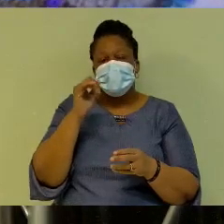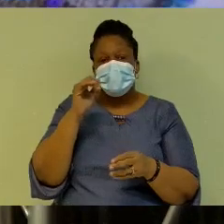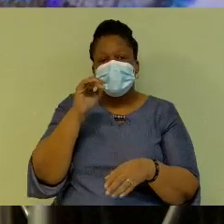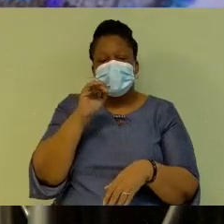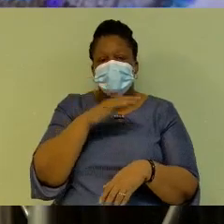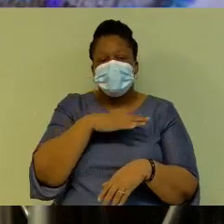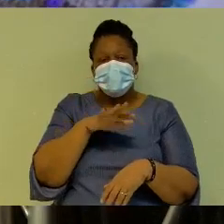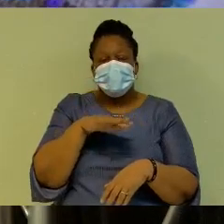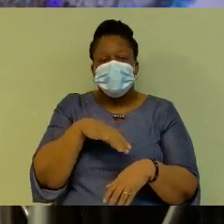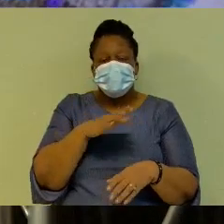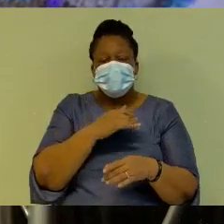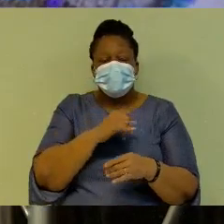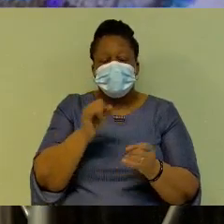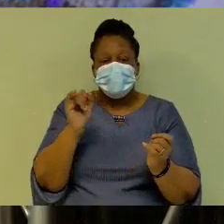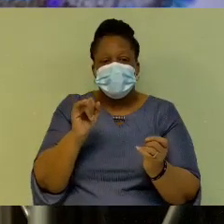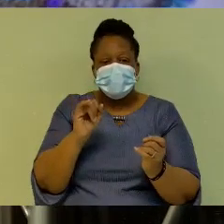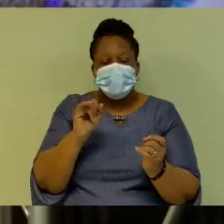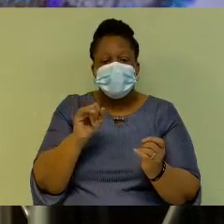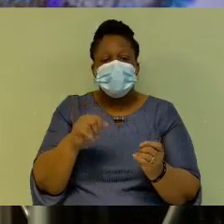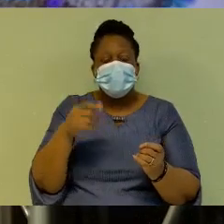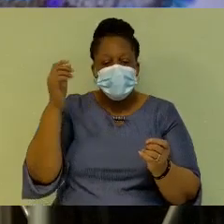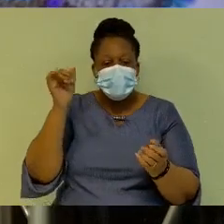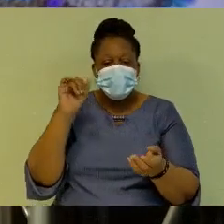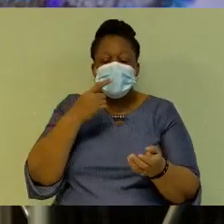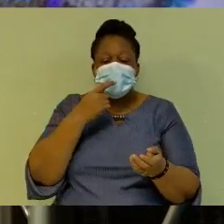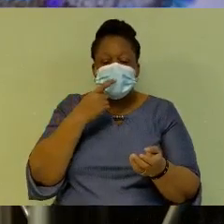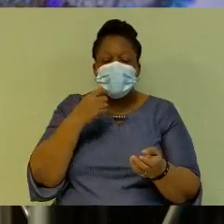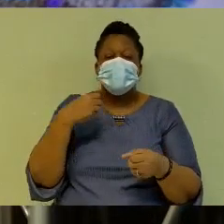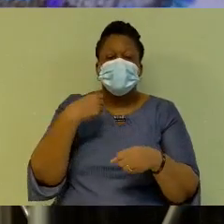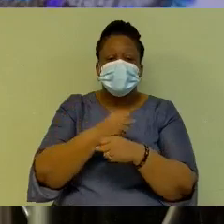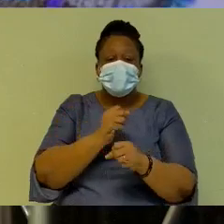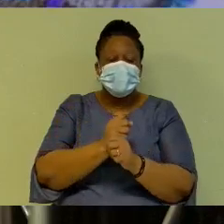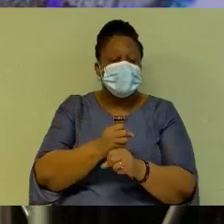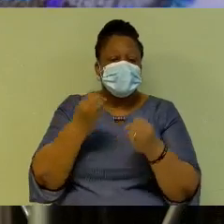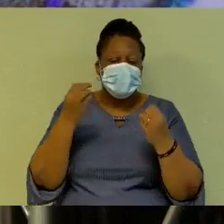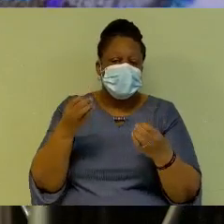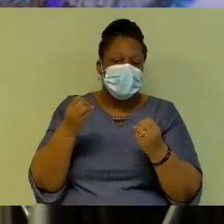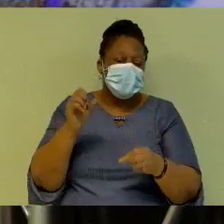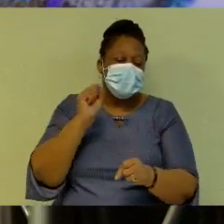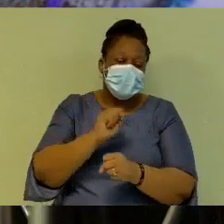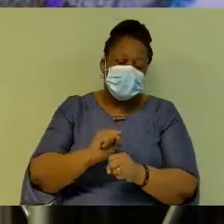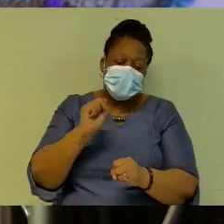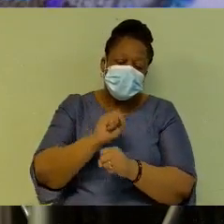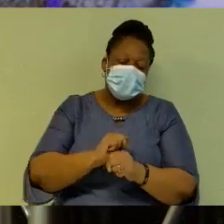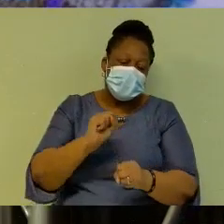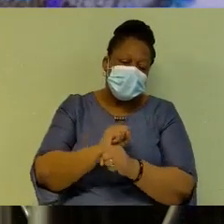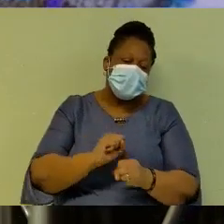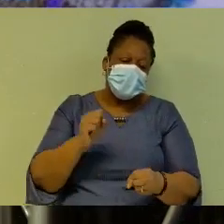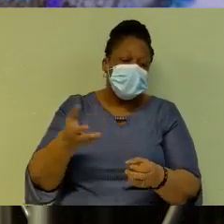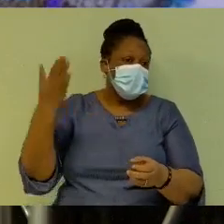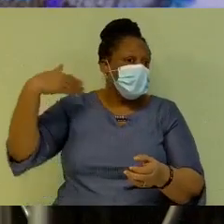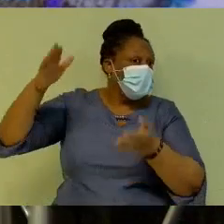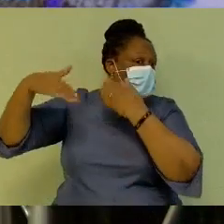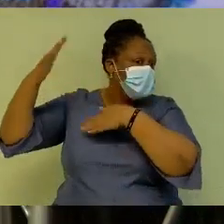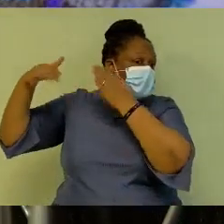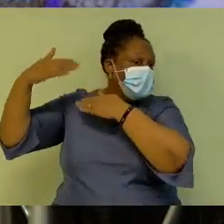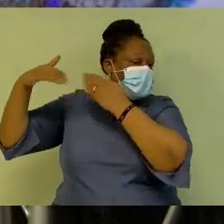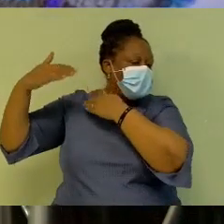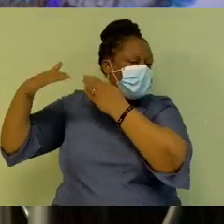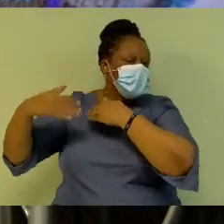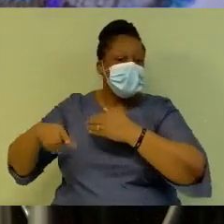honor for this trailblazer who would have made a name for herself as she rendered stellar nursing service to soldiers